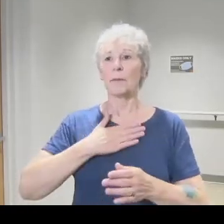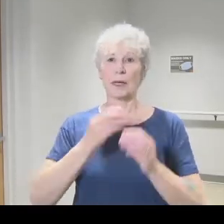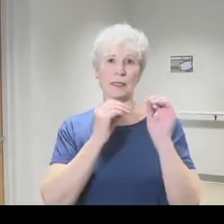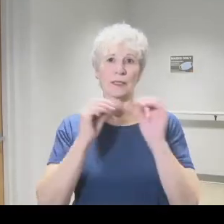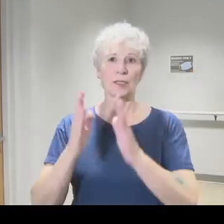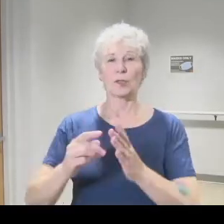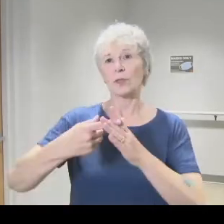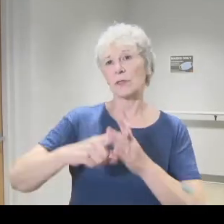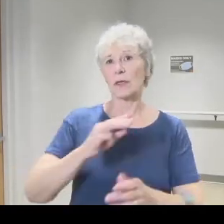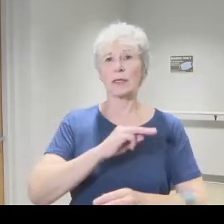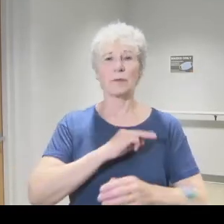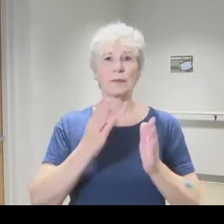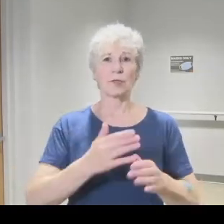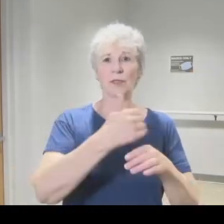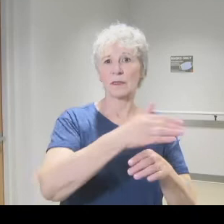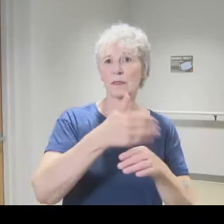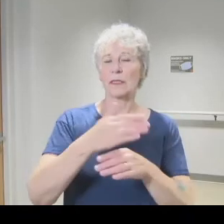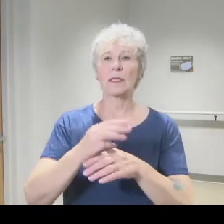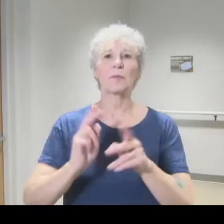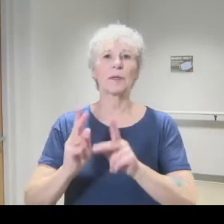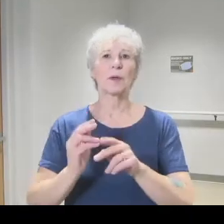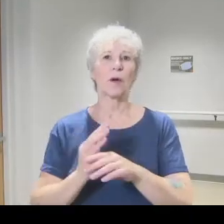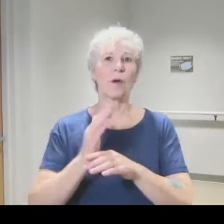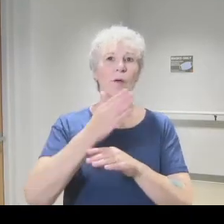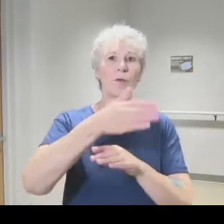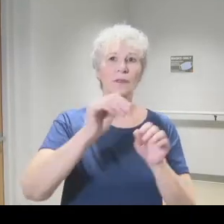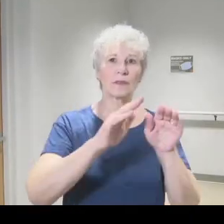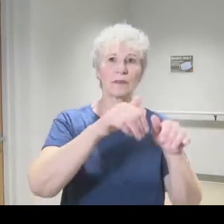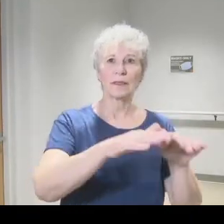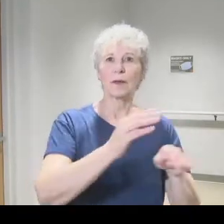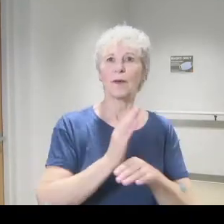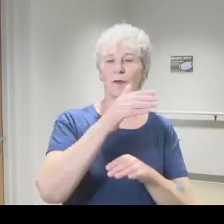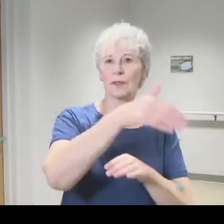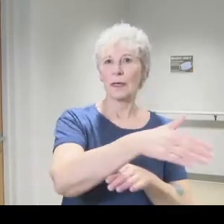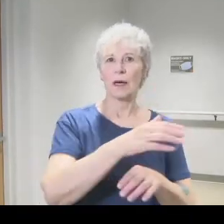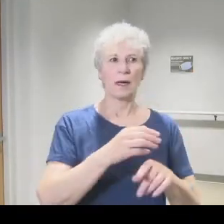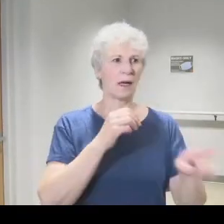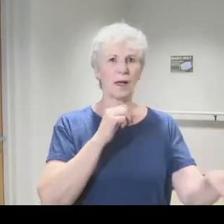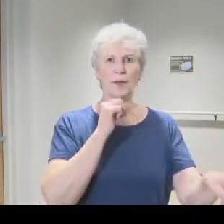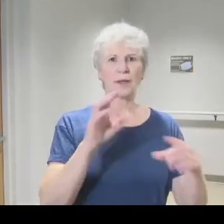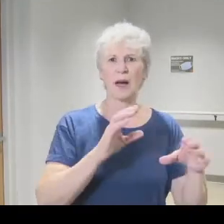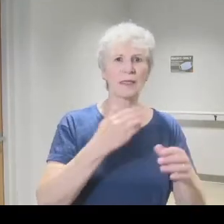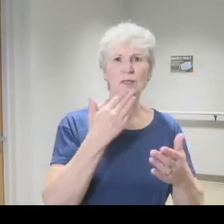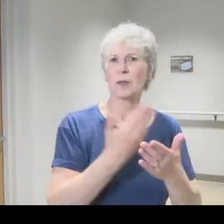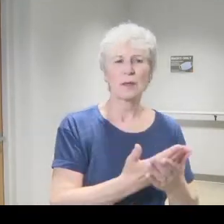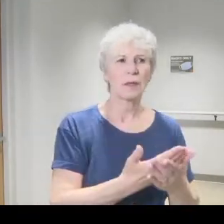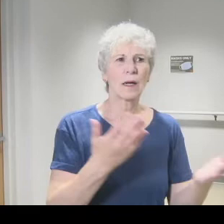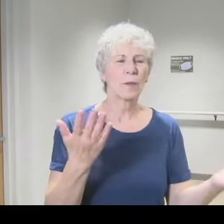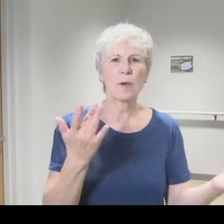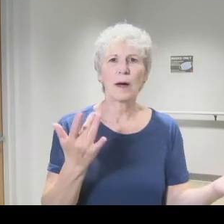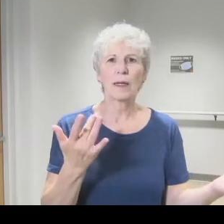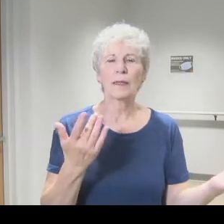were sending missionaries overseas, and he realized they weren't doing well. They were burning out left and right. So